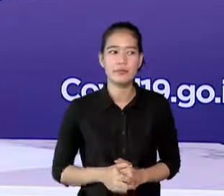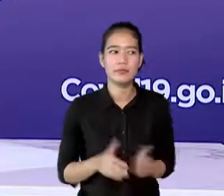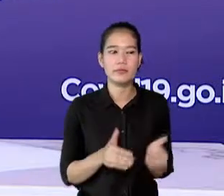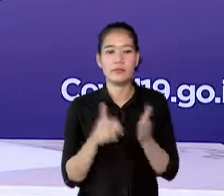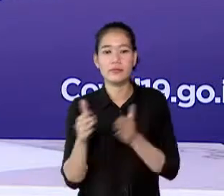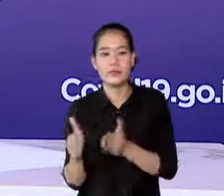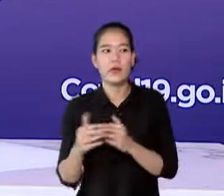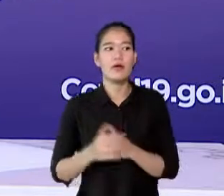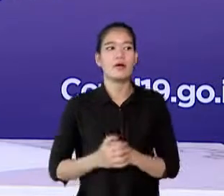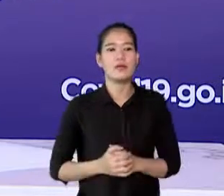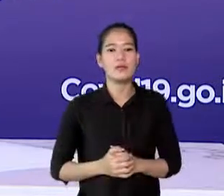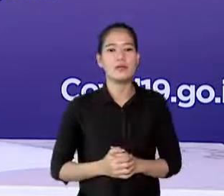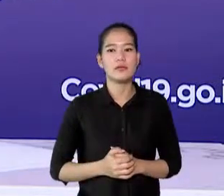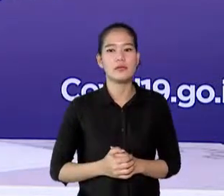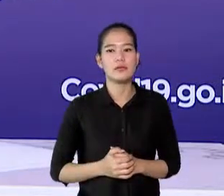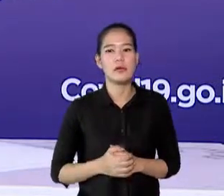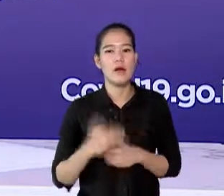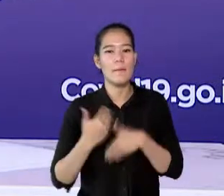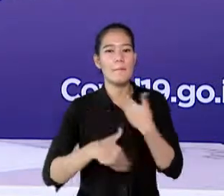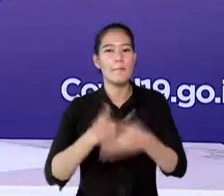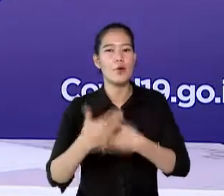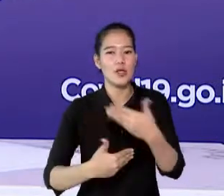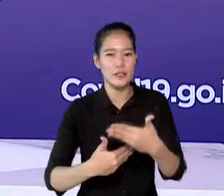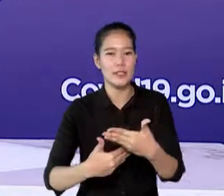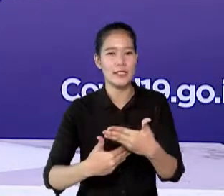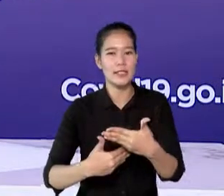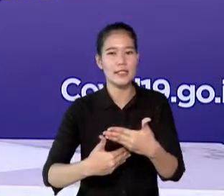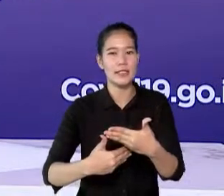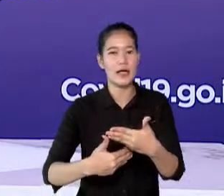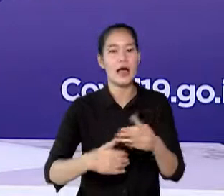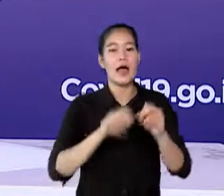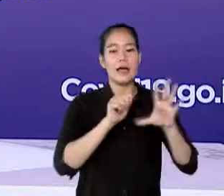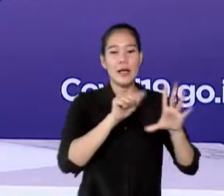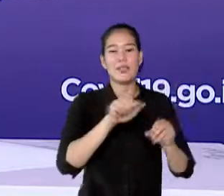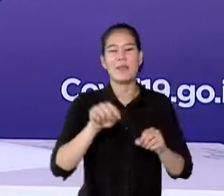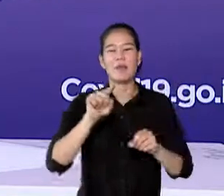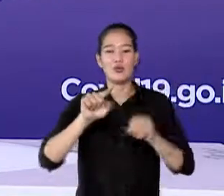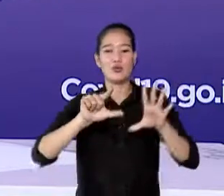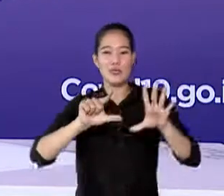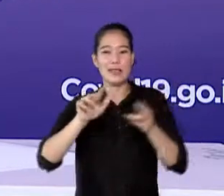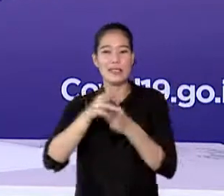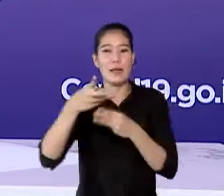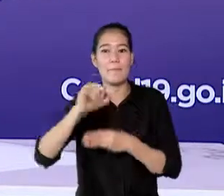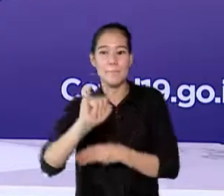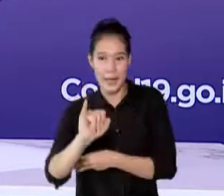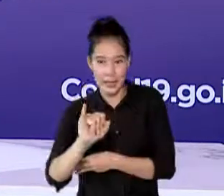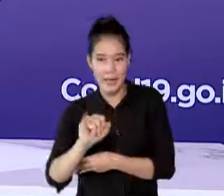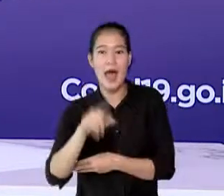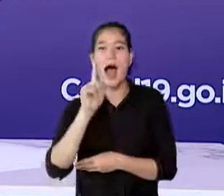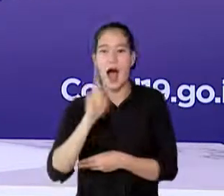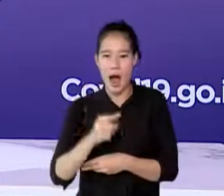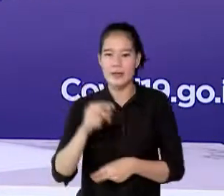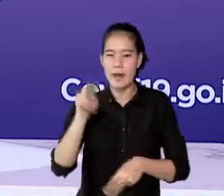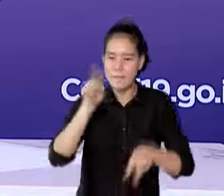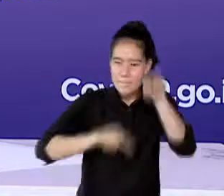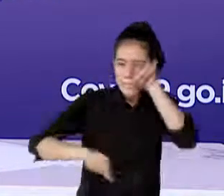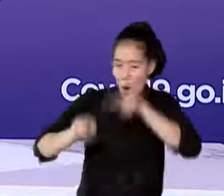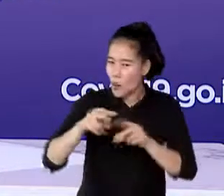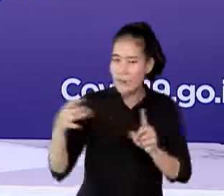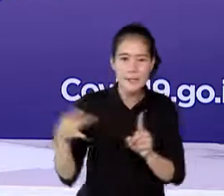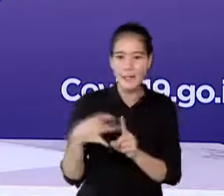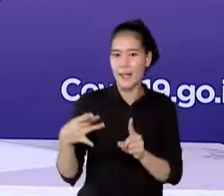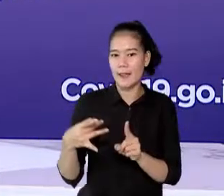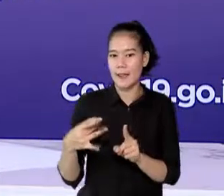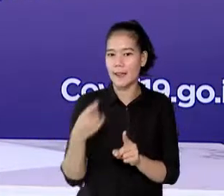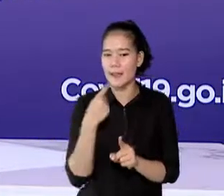it should be noted, during the mudik period between 6 to 17 May, there will be a screening for travel